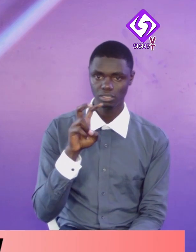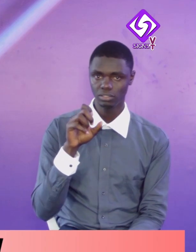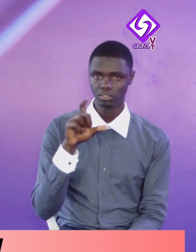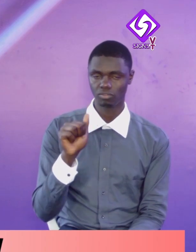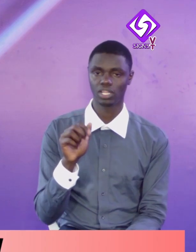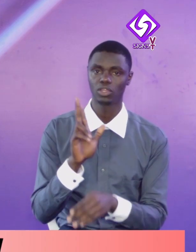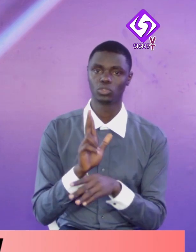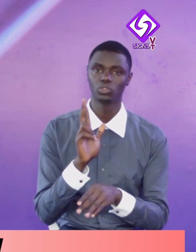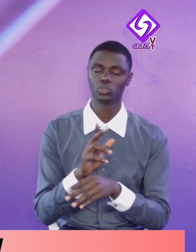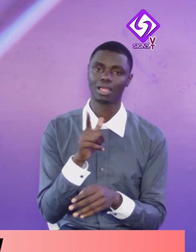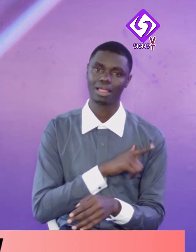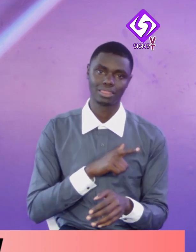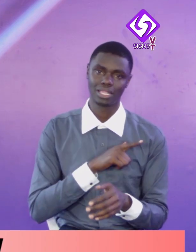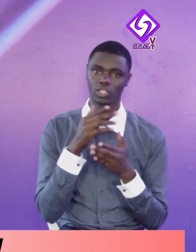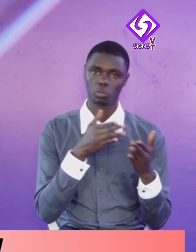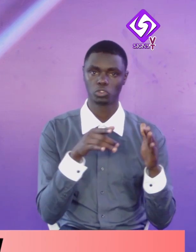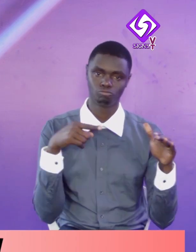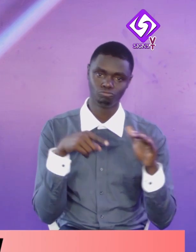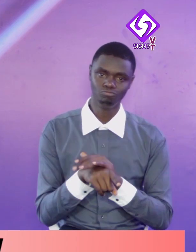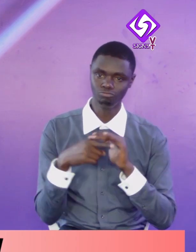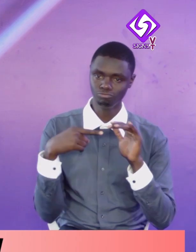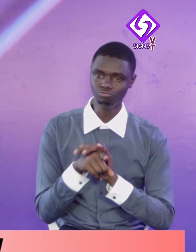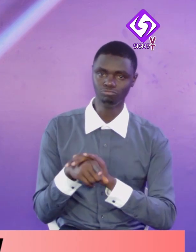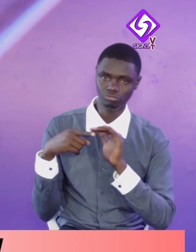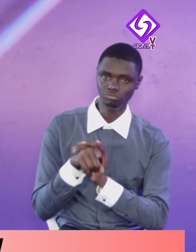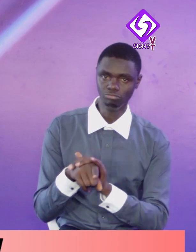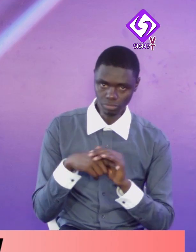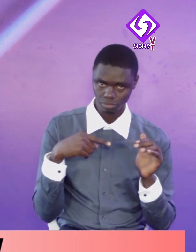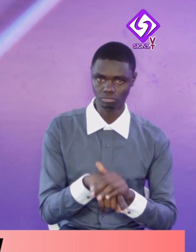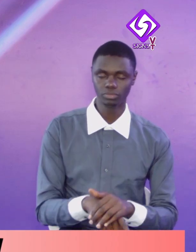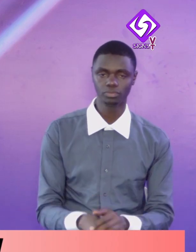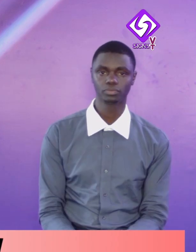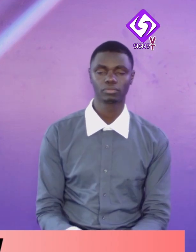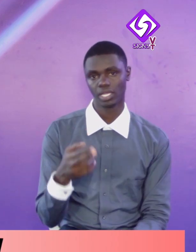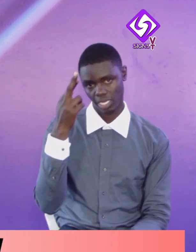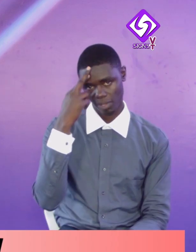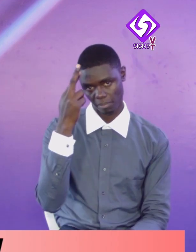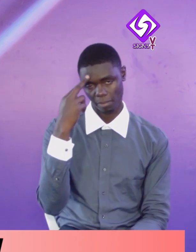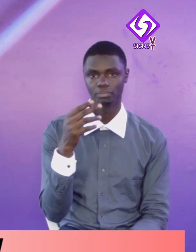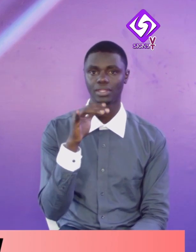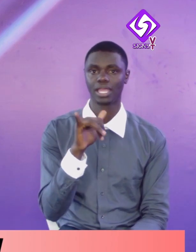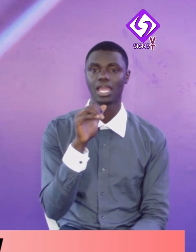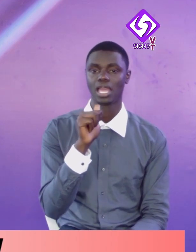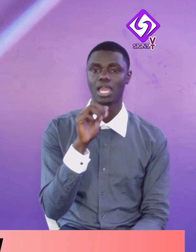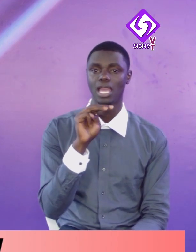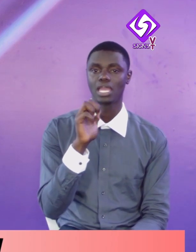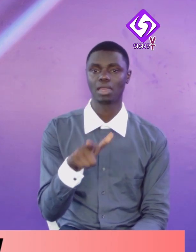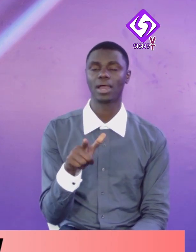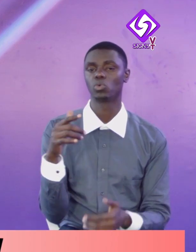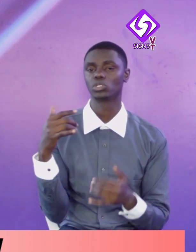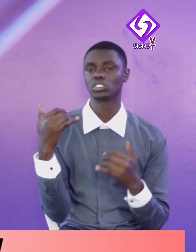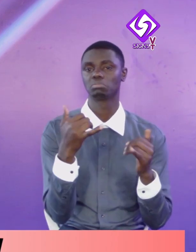lucky chances and they managed to score. Yeah, they capitalized on their chances. Remember, Lamine Yamal was not playing